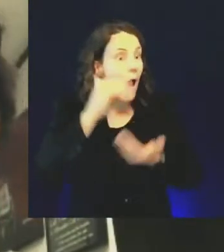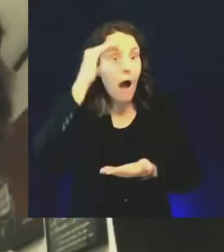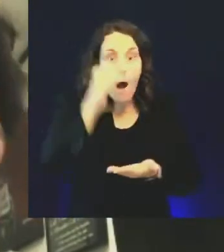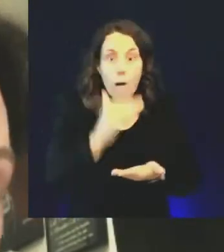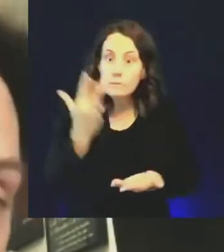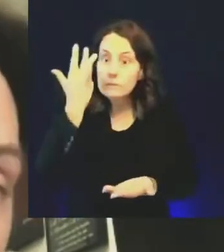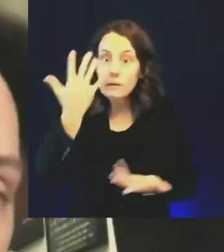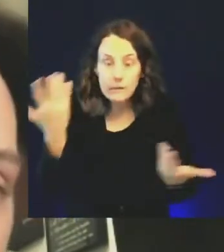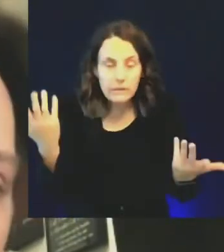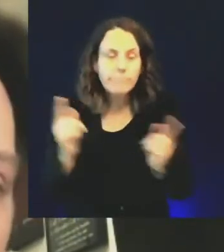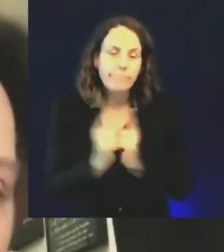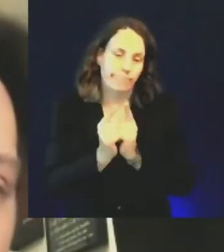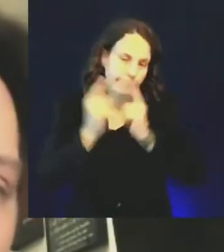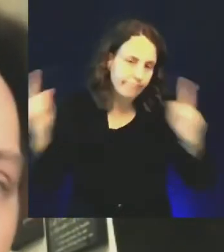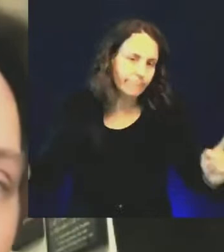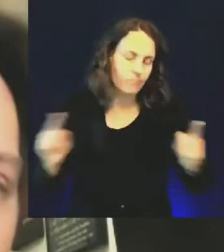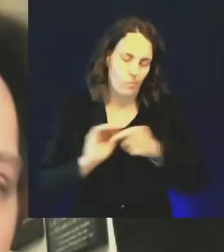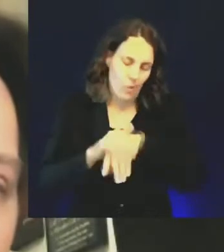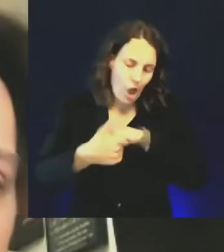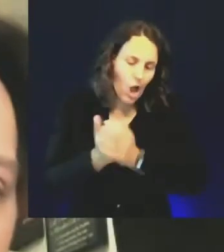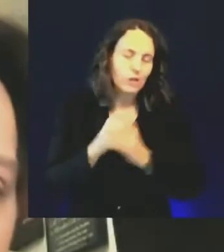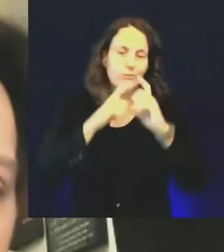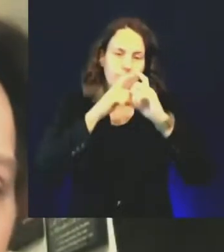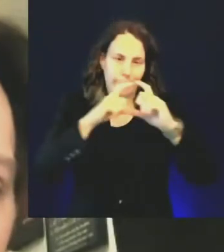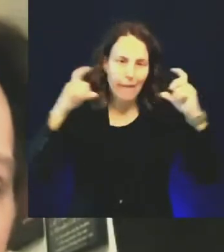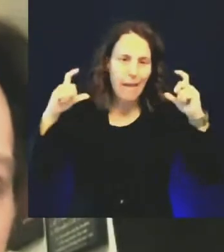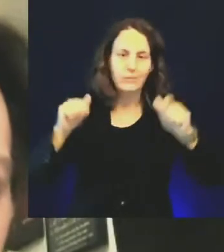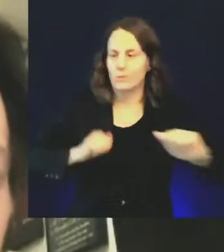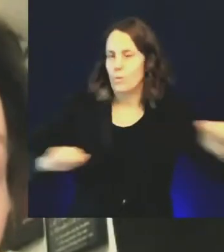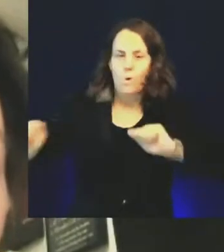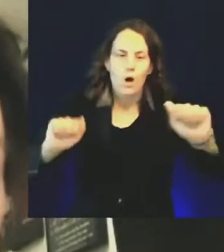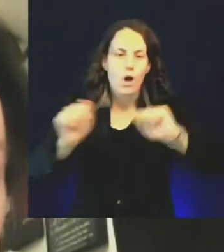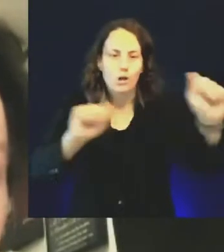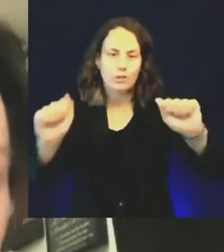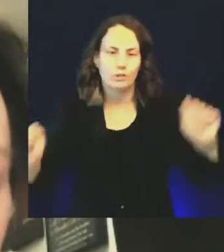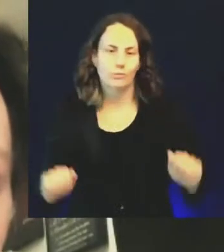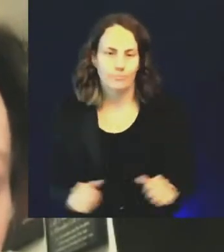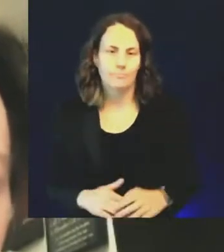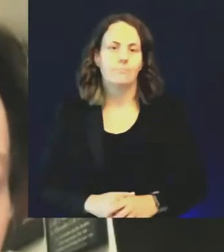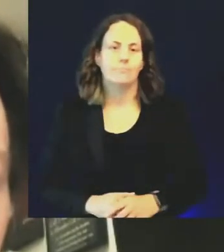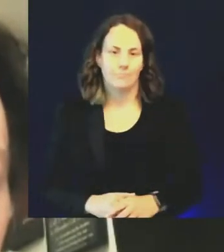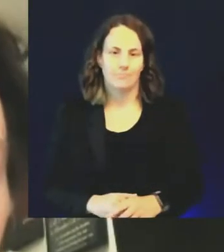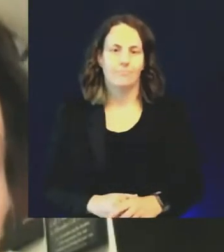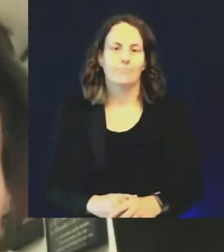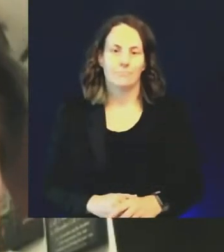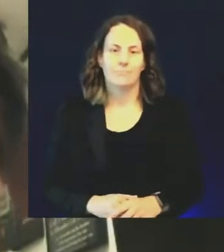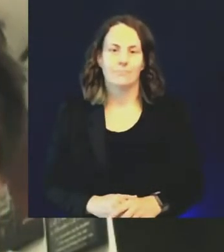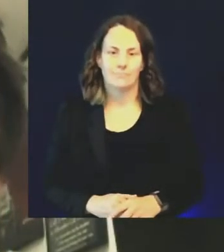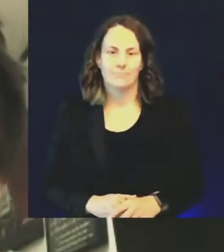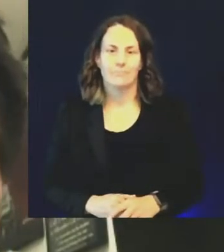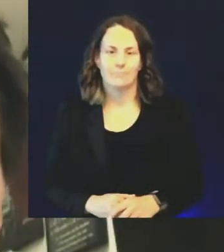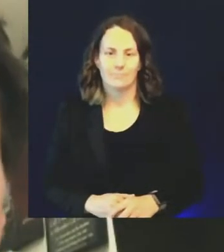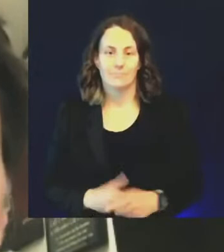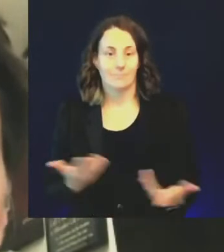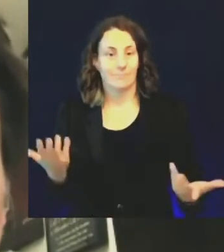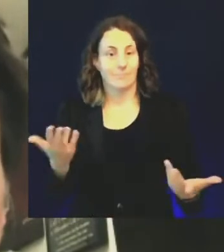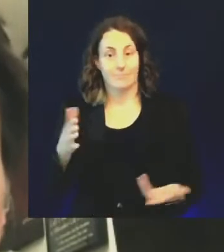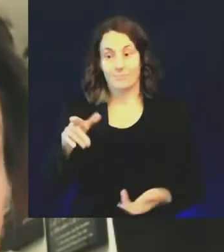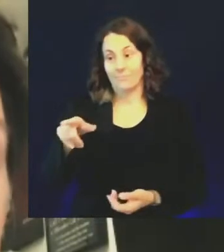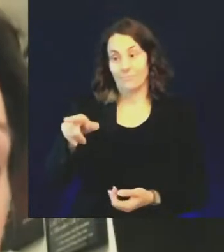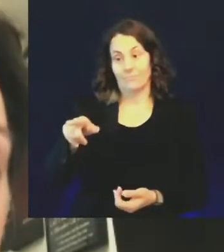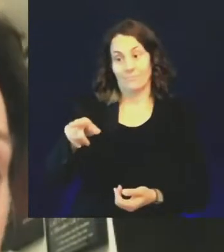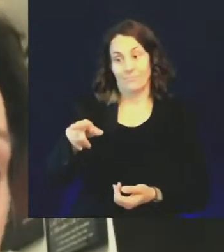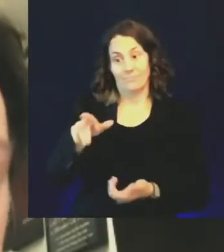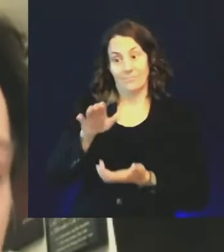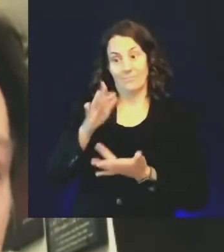because we make them safe. Is one way of looking at it. And I think going forward into the fall, we have